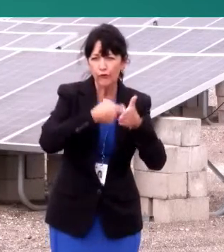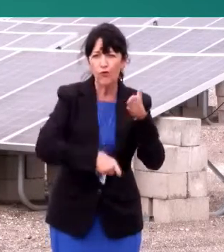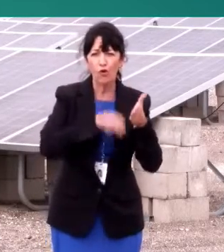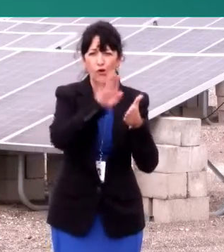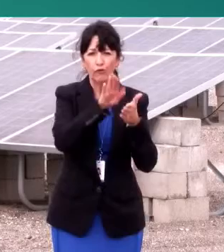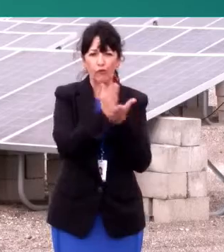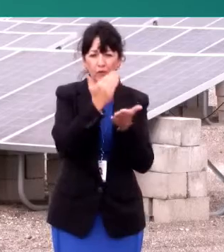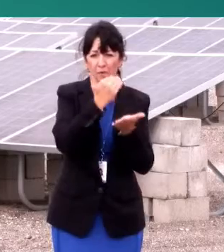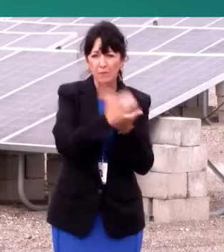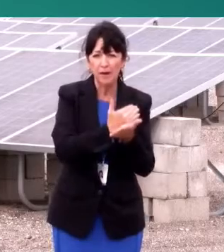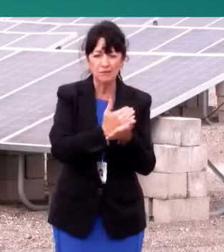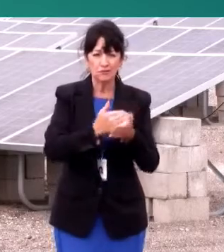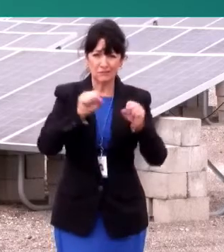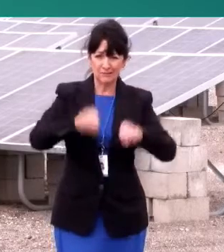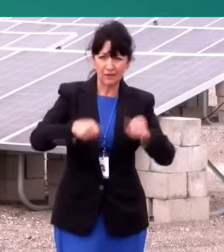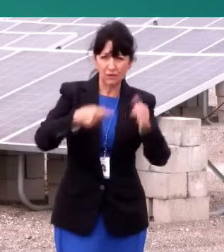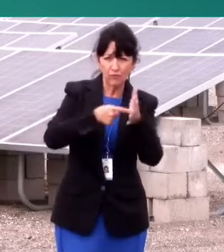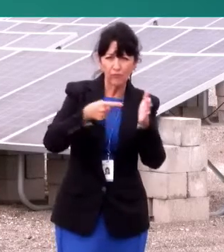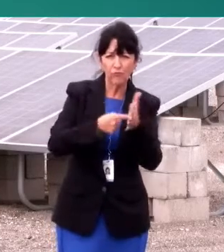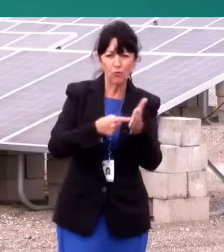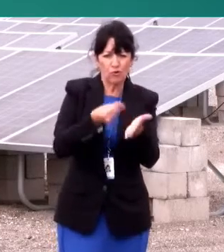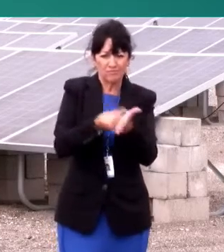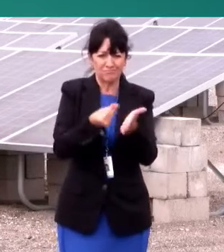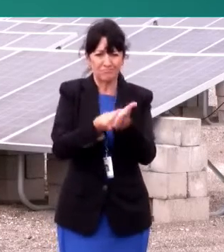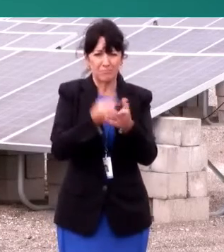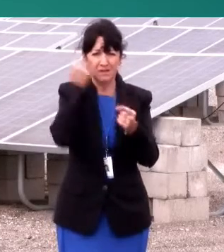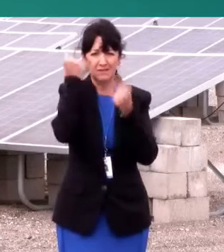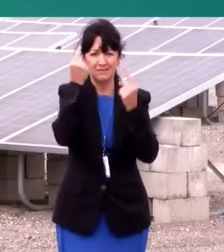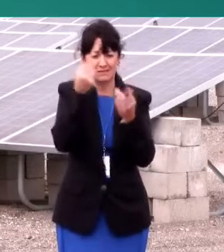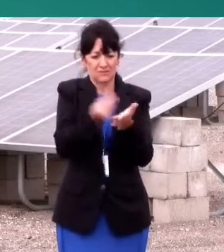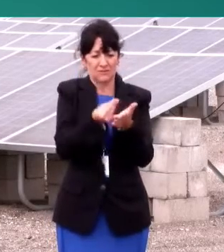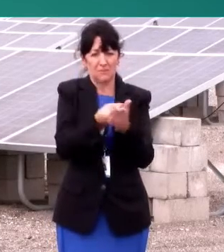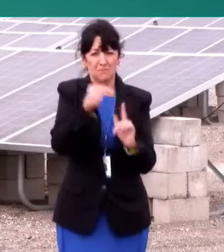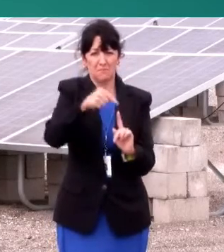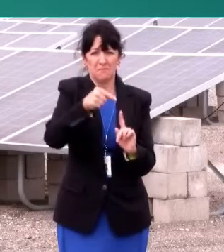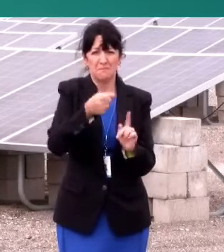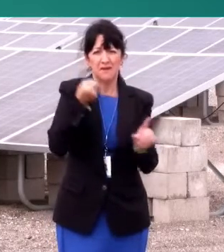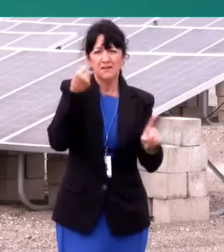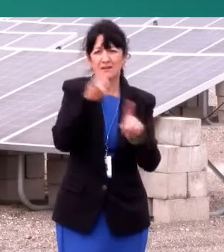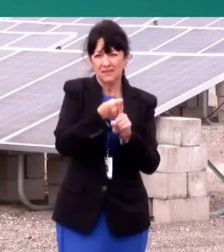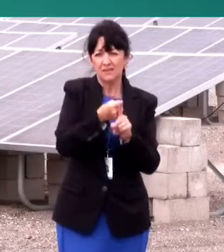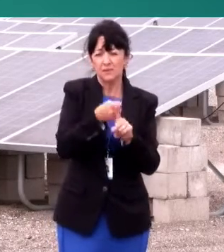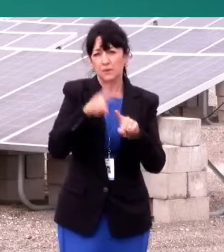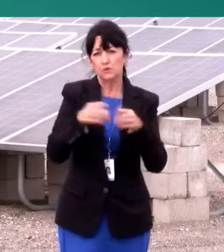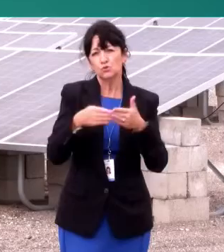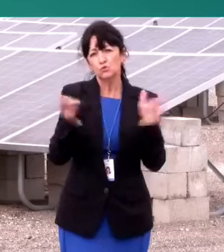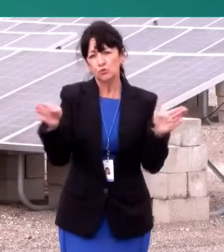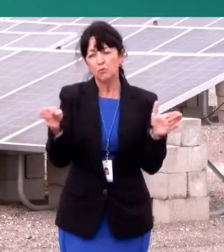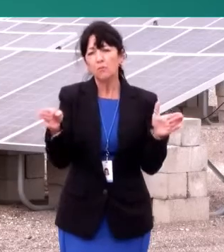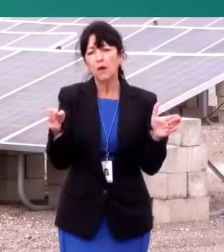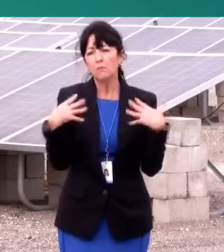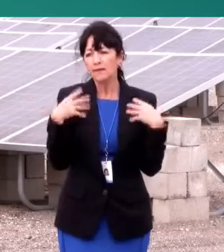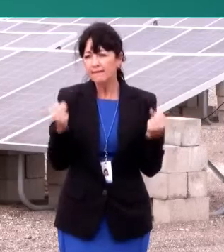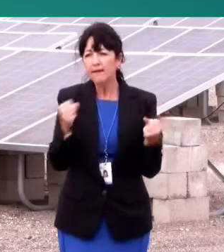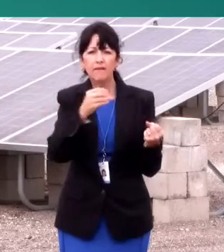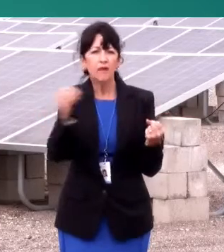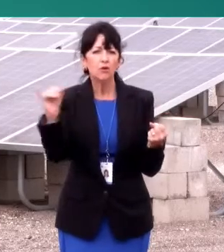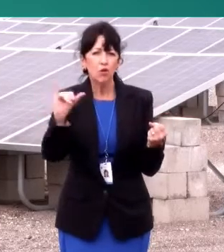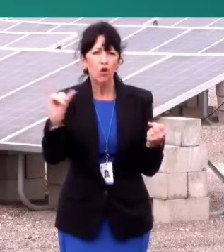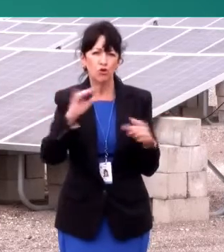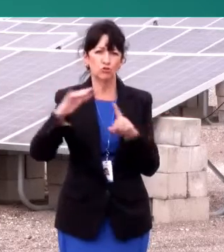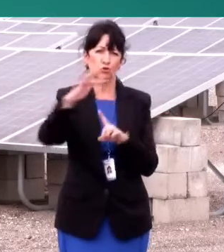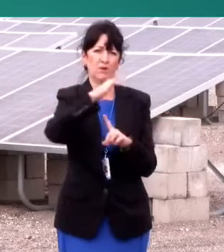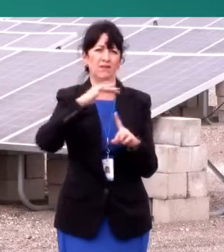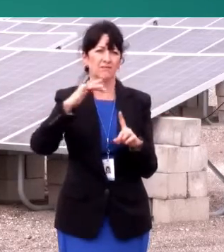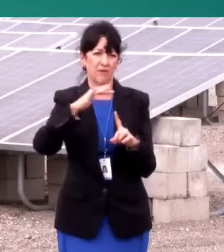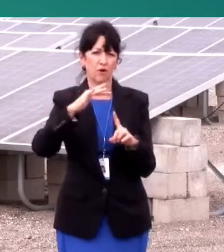positive impact on addressing climate change and really other public health and environmental issues. So with that, let me introduce